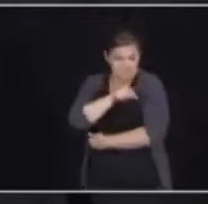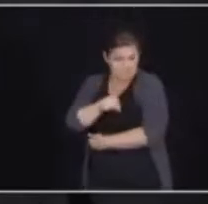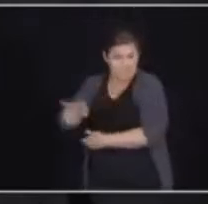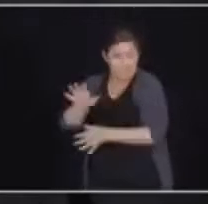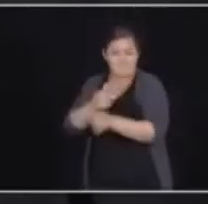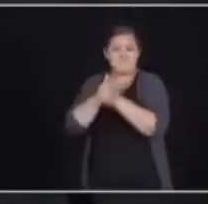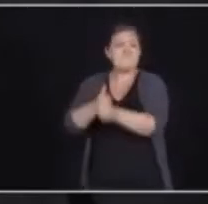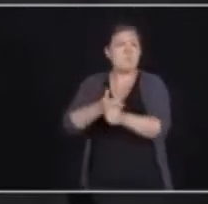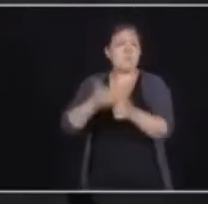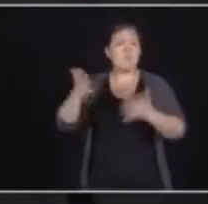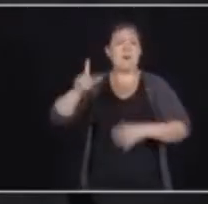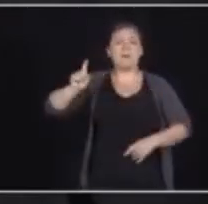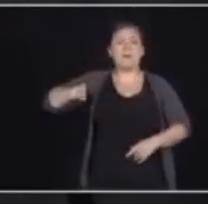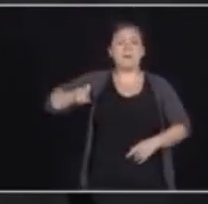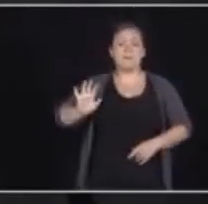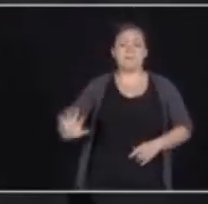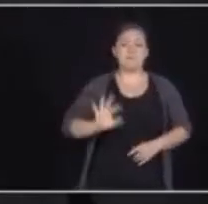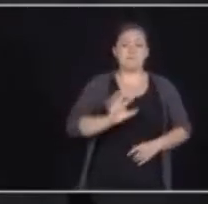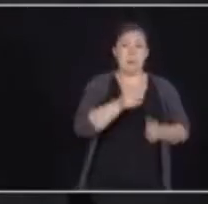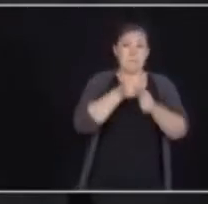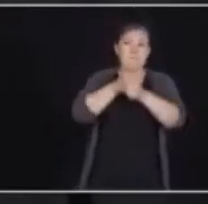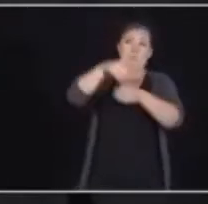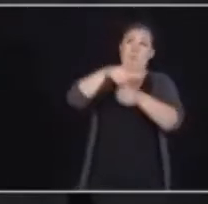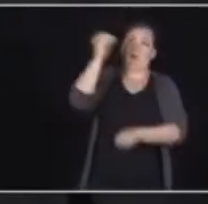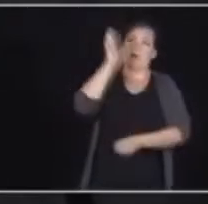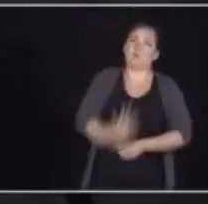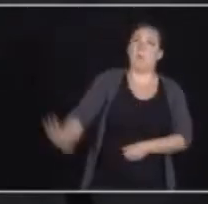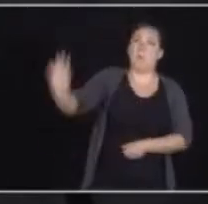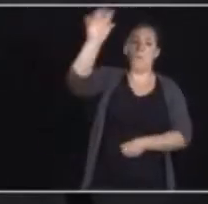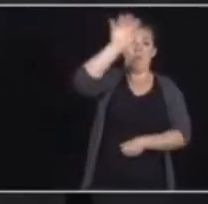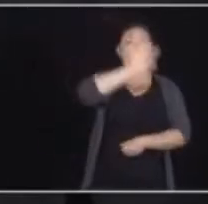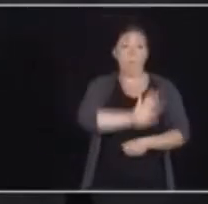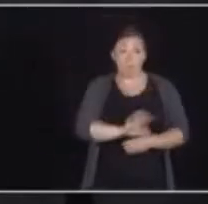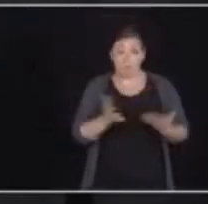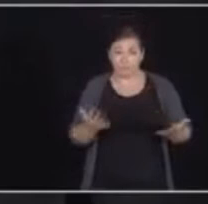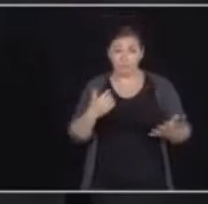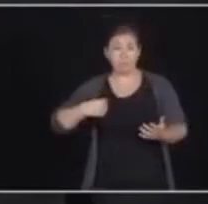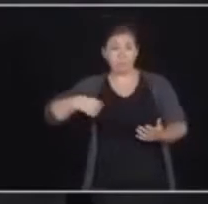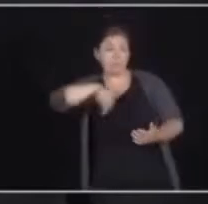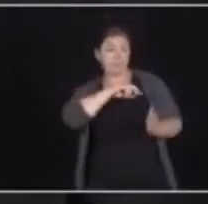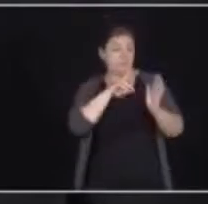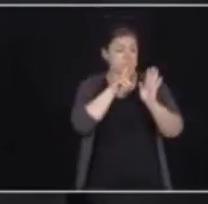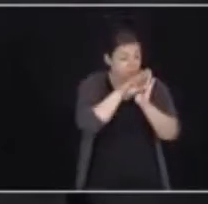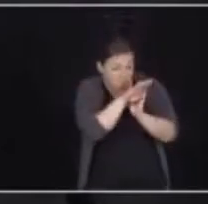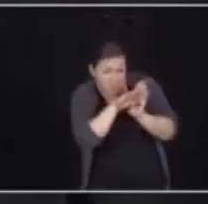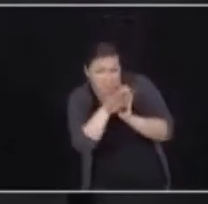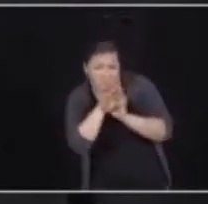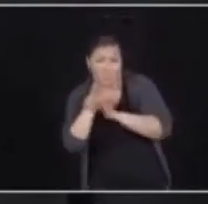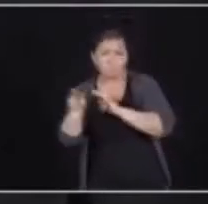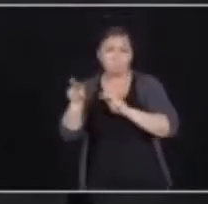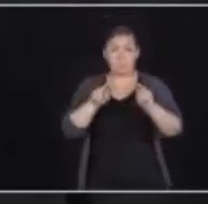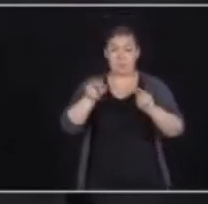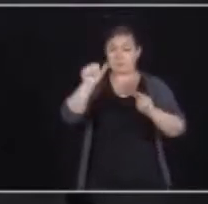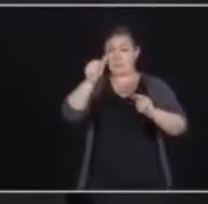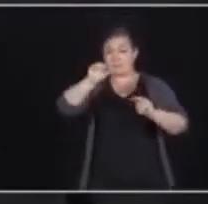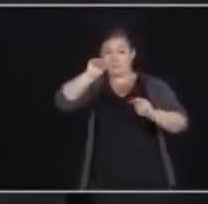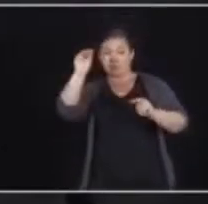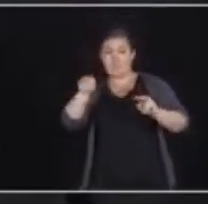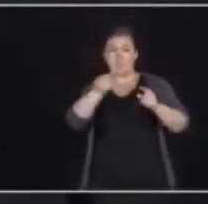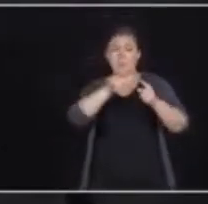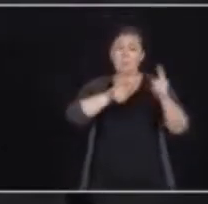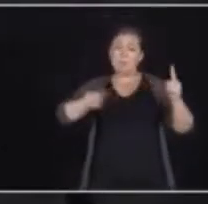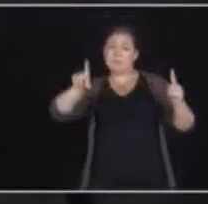different communities. We will also provide development grants between 10% and 17%, depending on